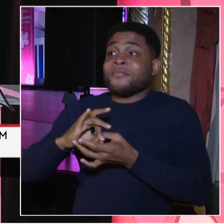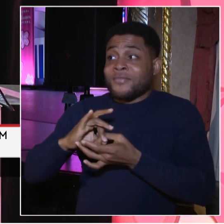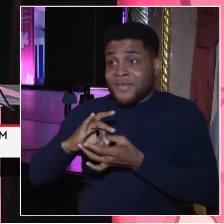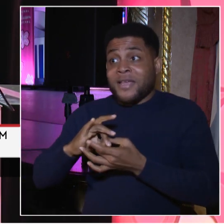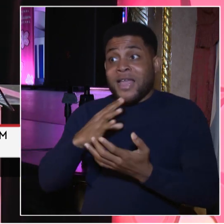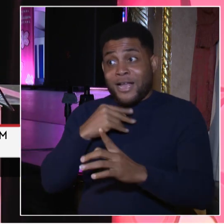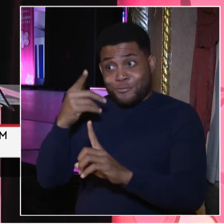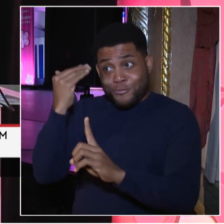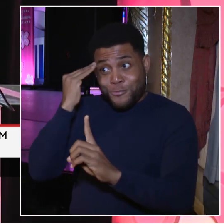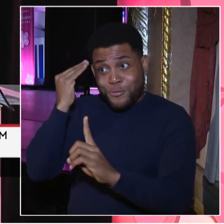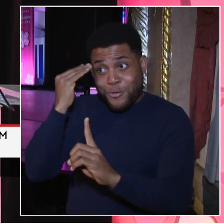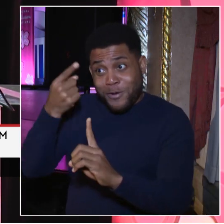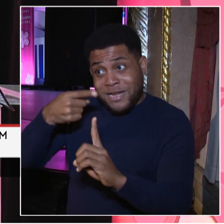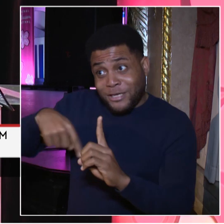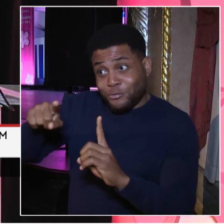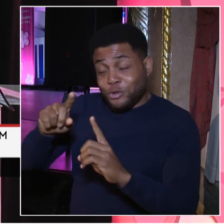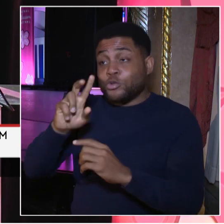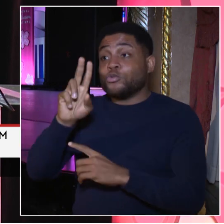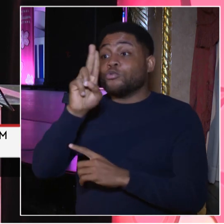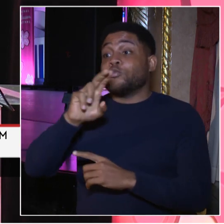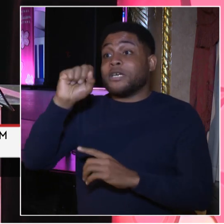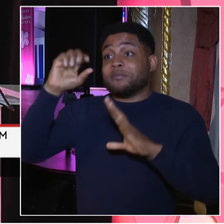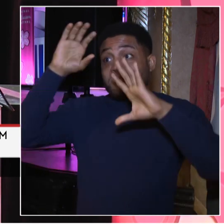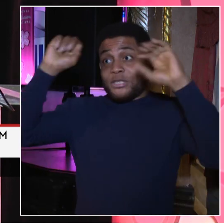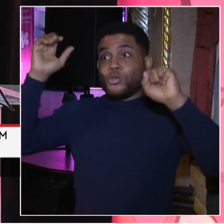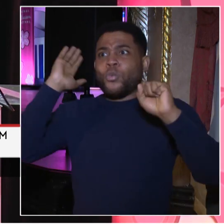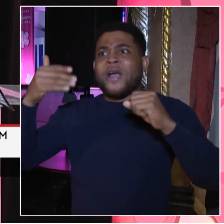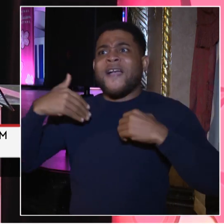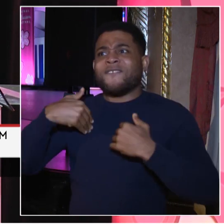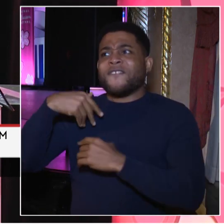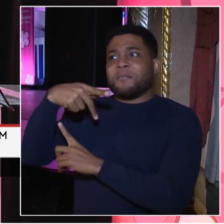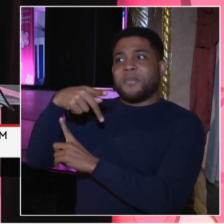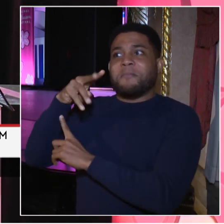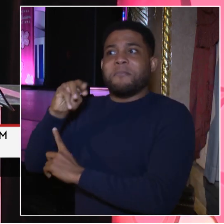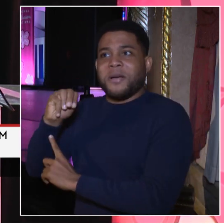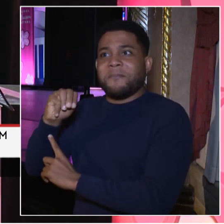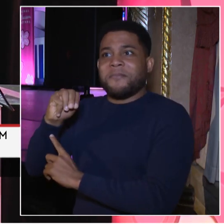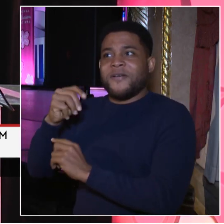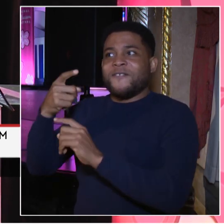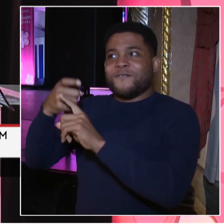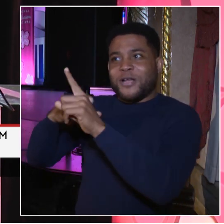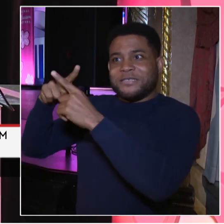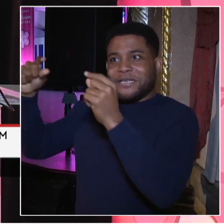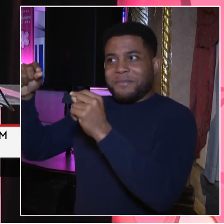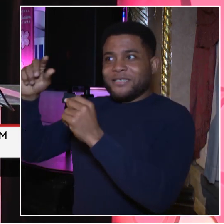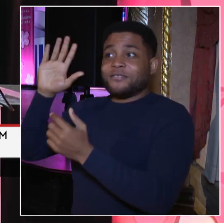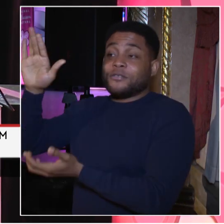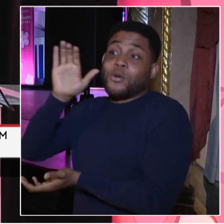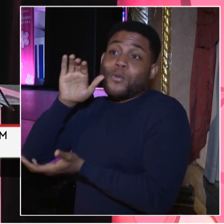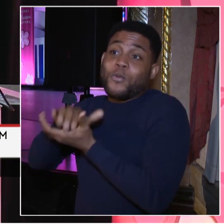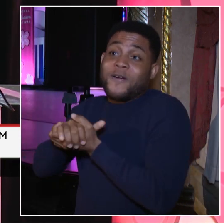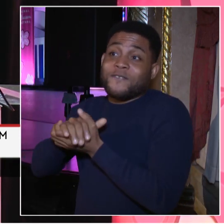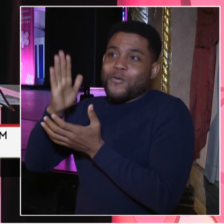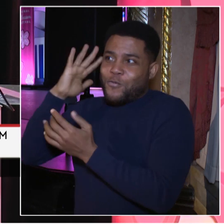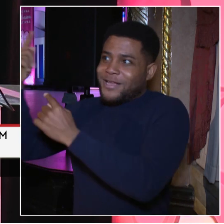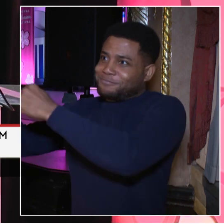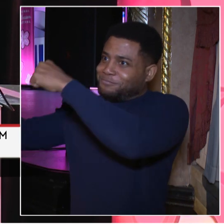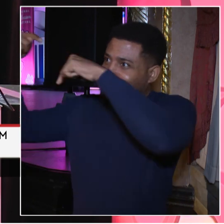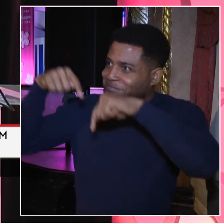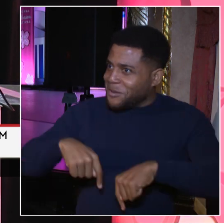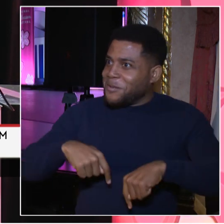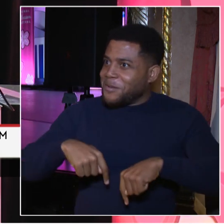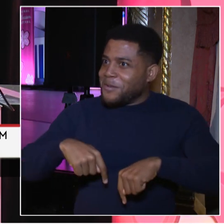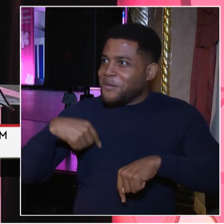will host Prime Minister Fumio and Mrs. Fumio of Japan in Washington,